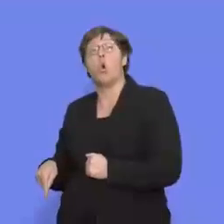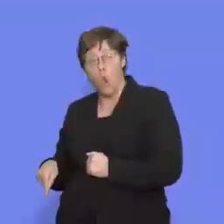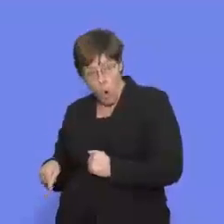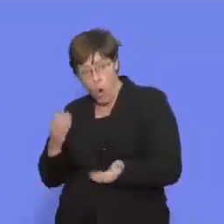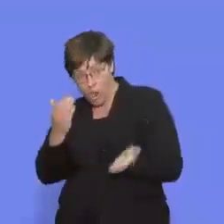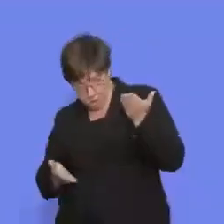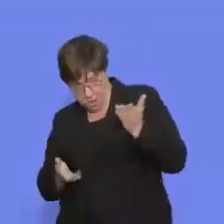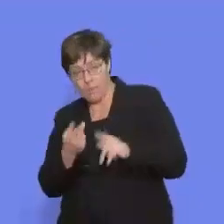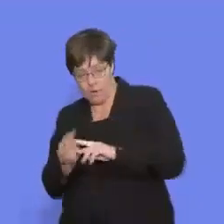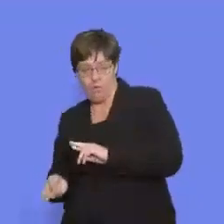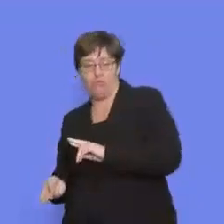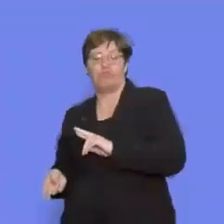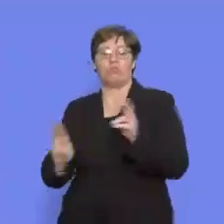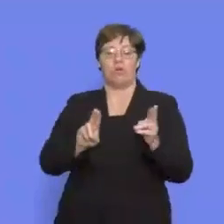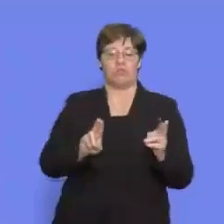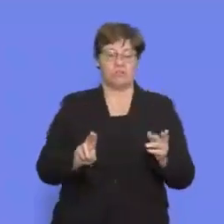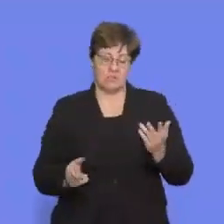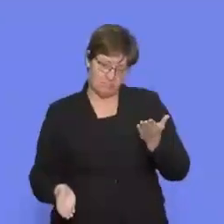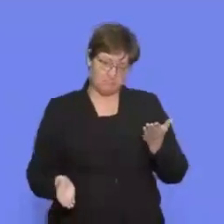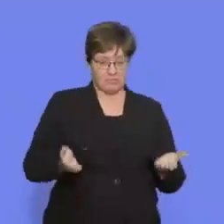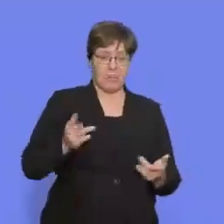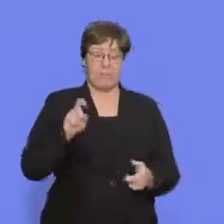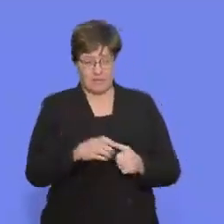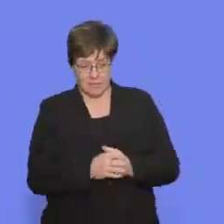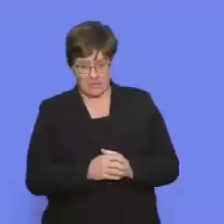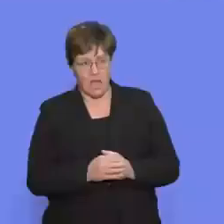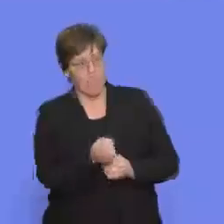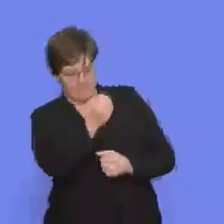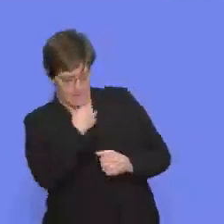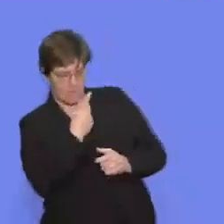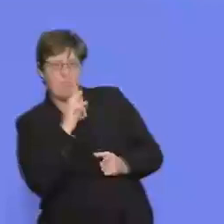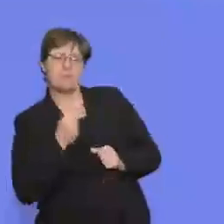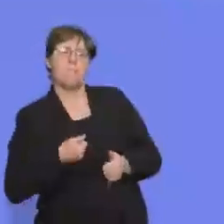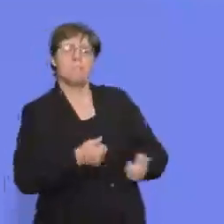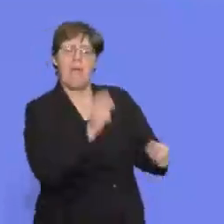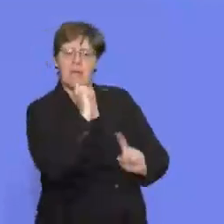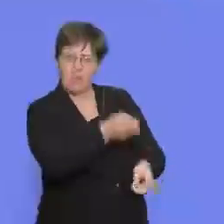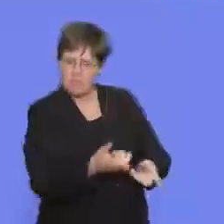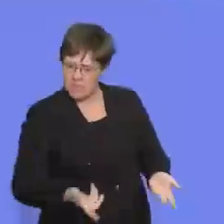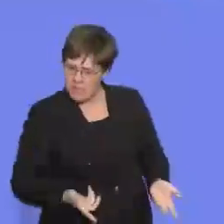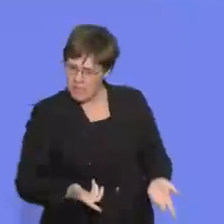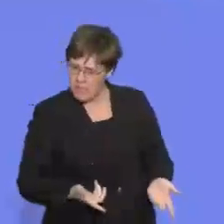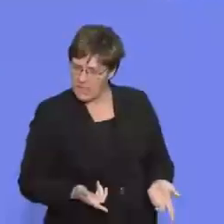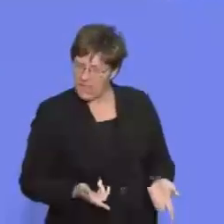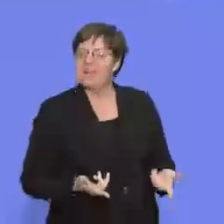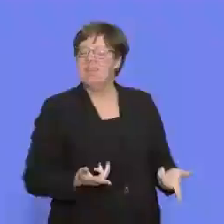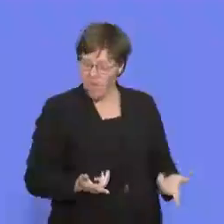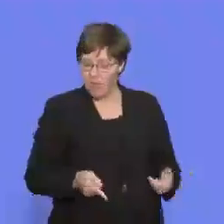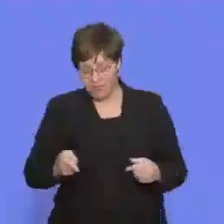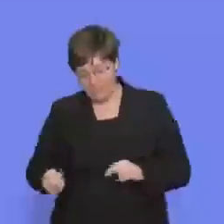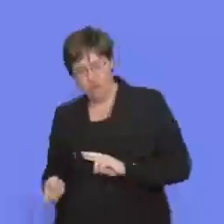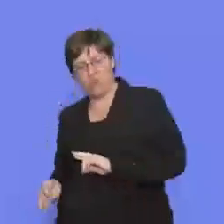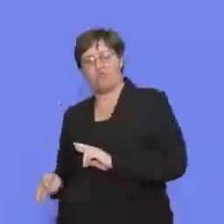respond. If you are given a message, there's no way that you cannot respond. The effector now respond. How will